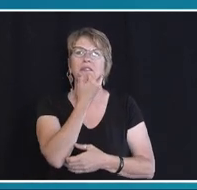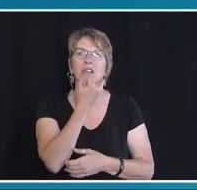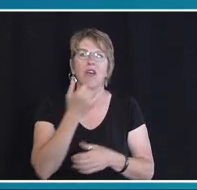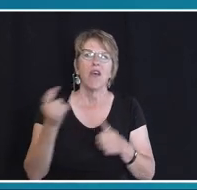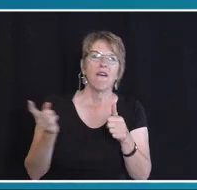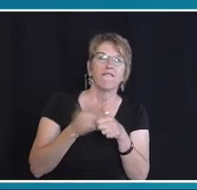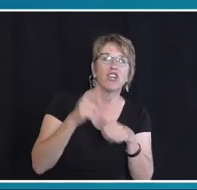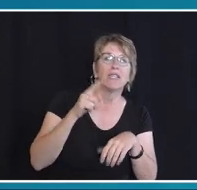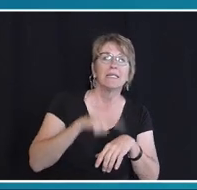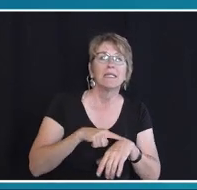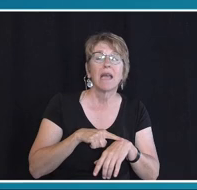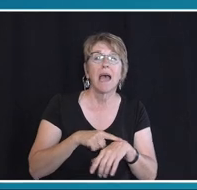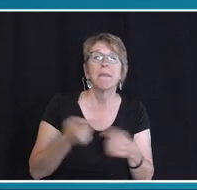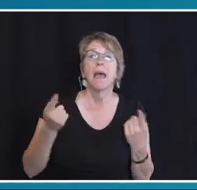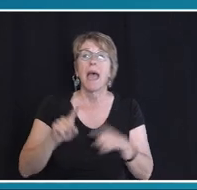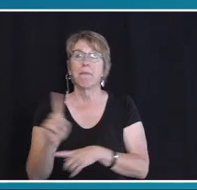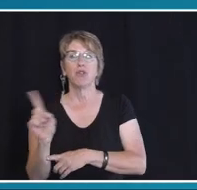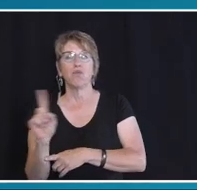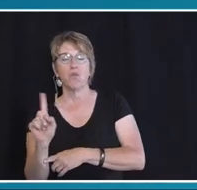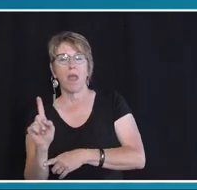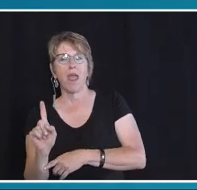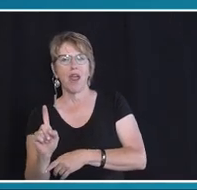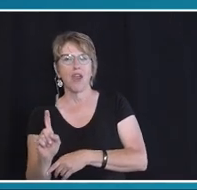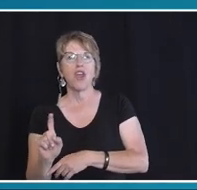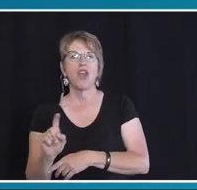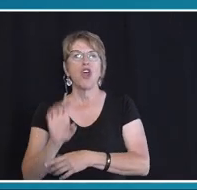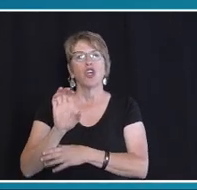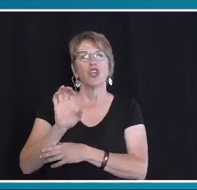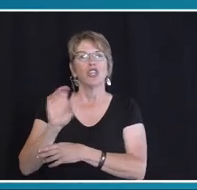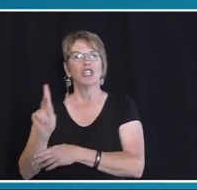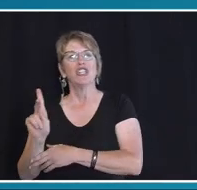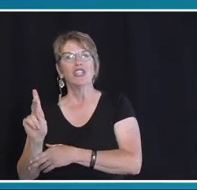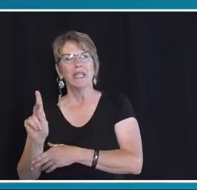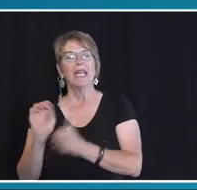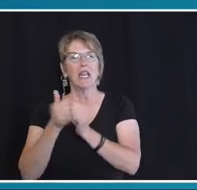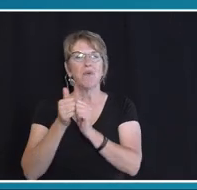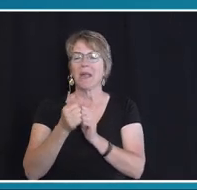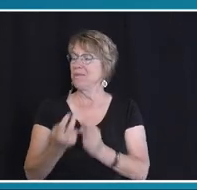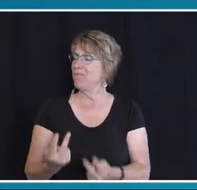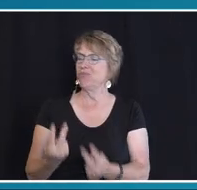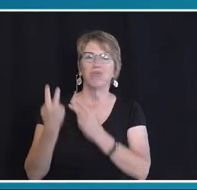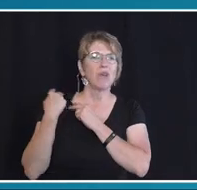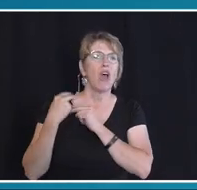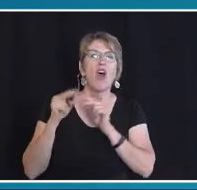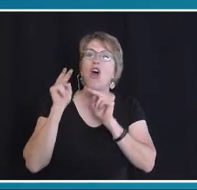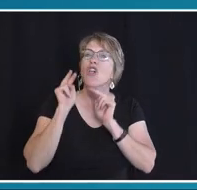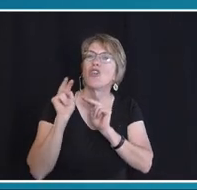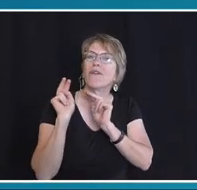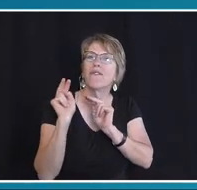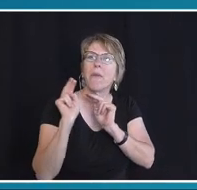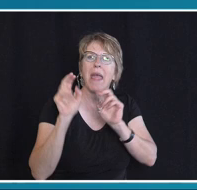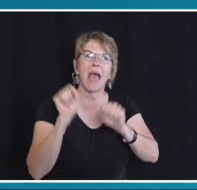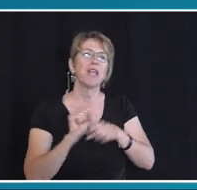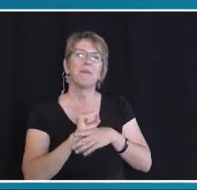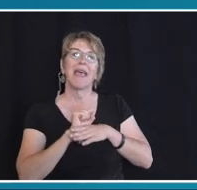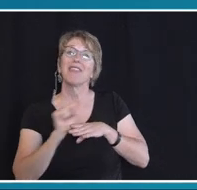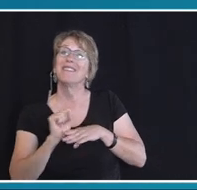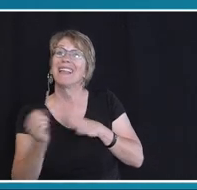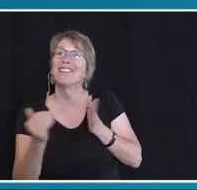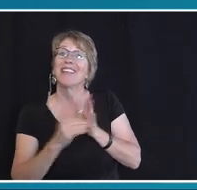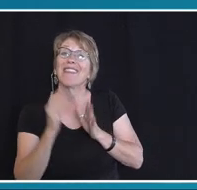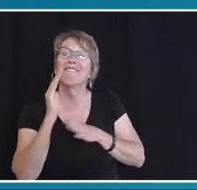skates was at the Courage Kenny Cup ski race, and I haven't looked back since. So look for me, I could be on the big stage, you never